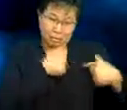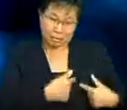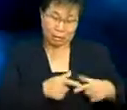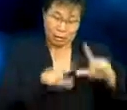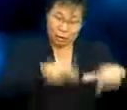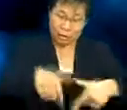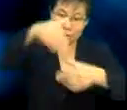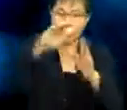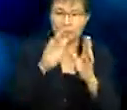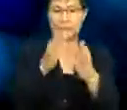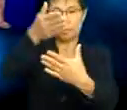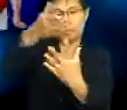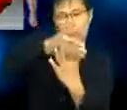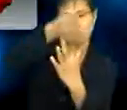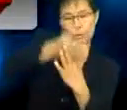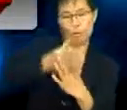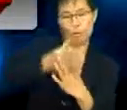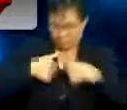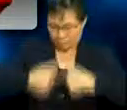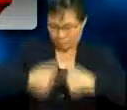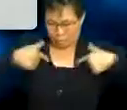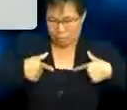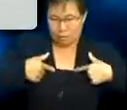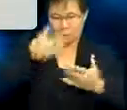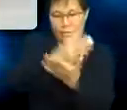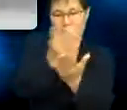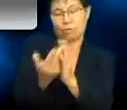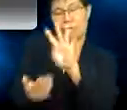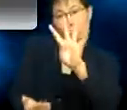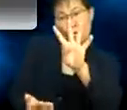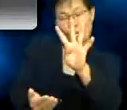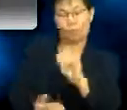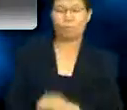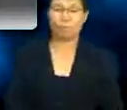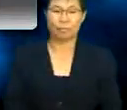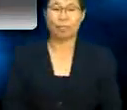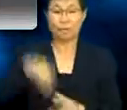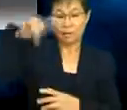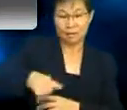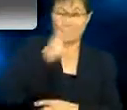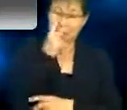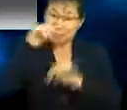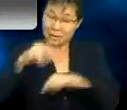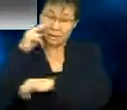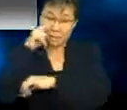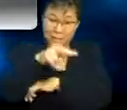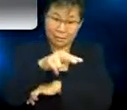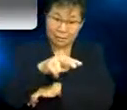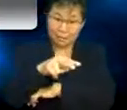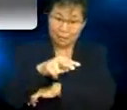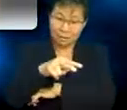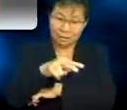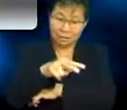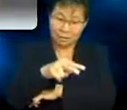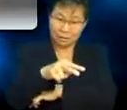The heart is located between the lungs. It is divided into 4 parts. Here, you